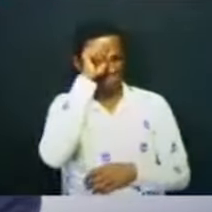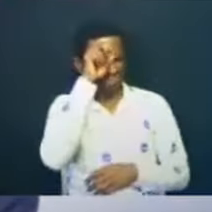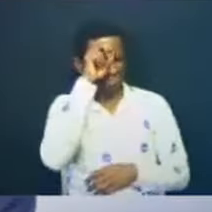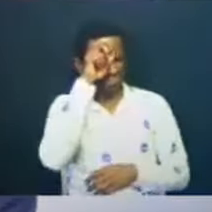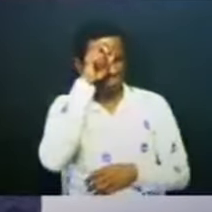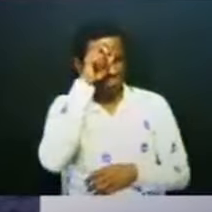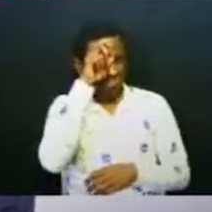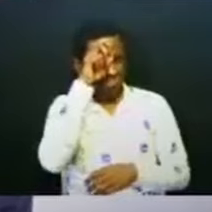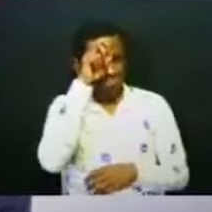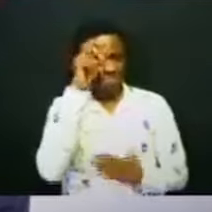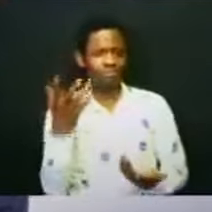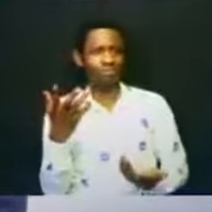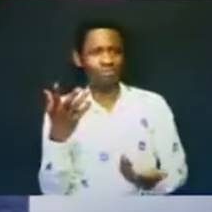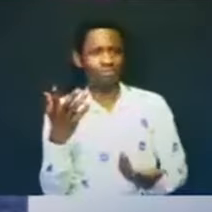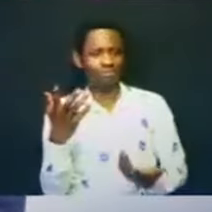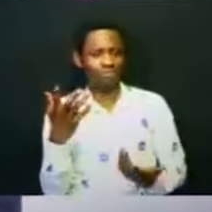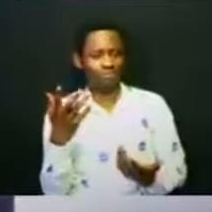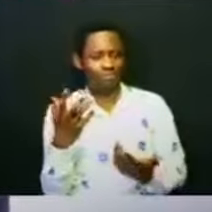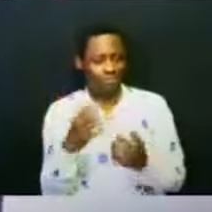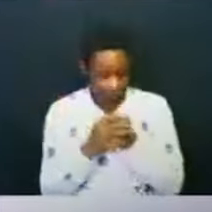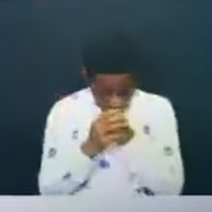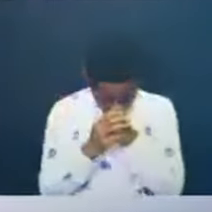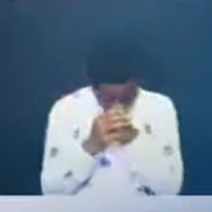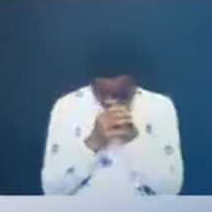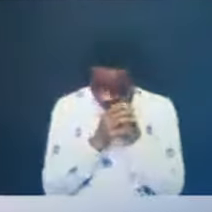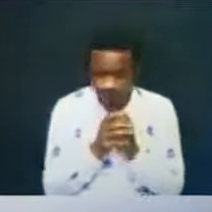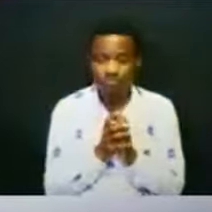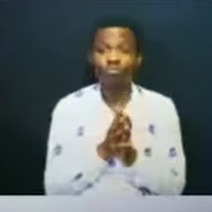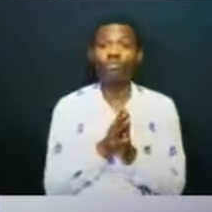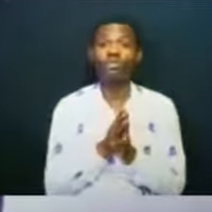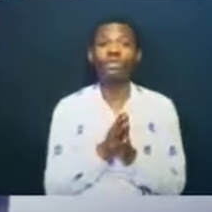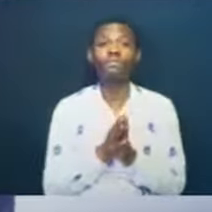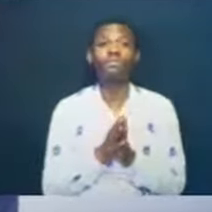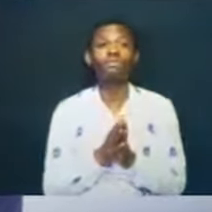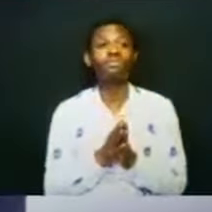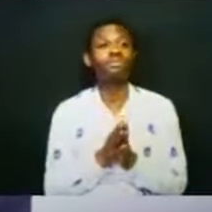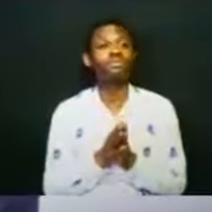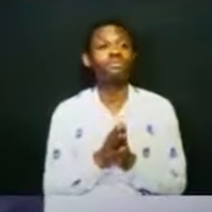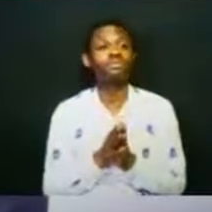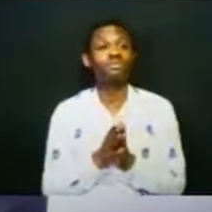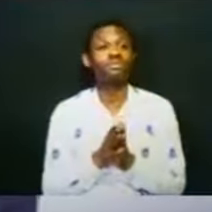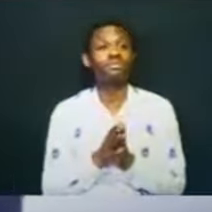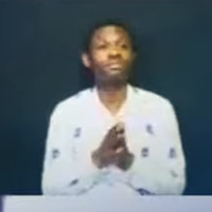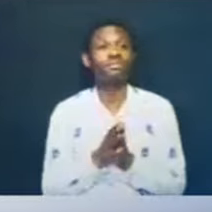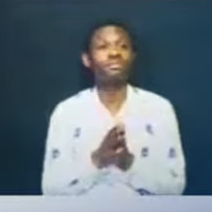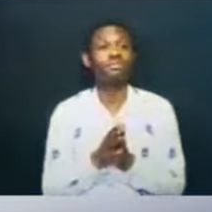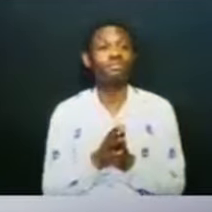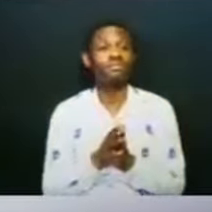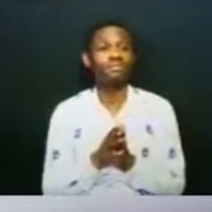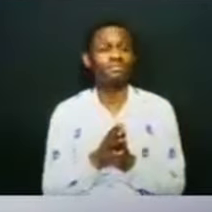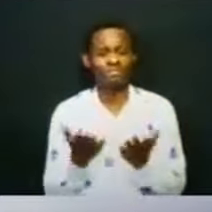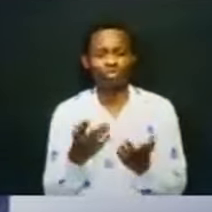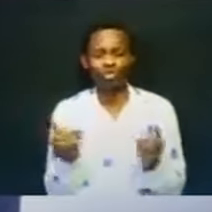Meko, and Shemua, Eddie Kang. Now, I'm going to call you, and I'm going to call you, and I'm going to call you, Empire. And then I